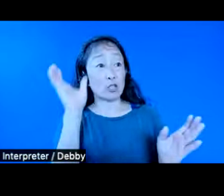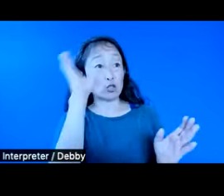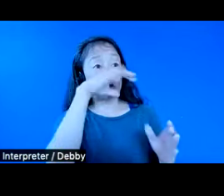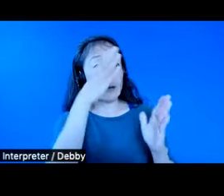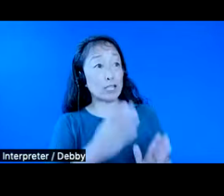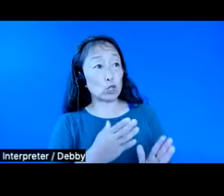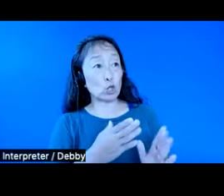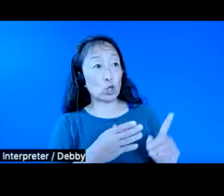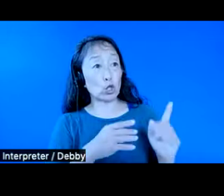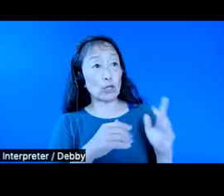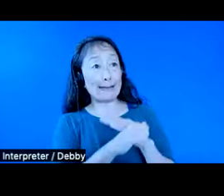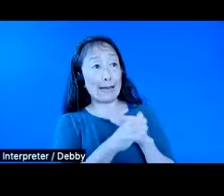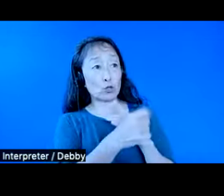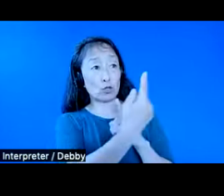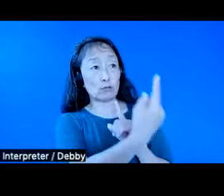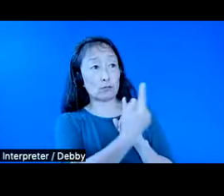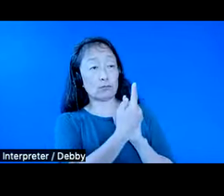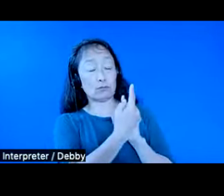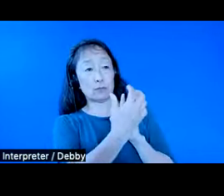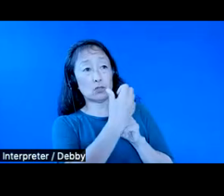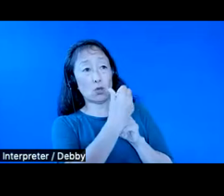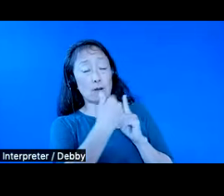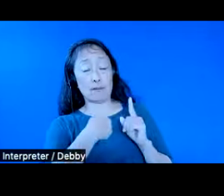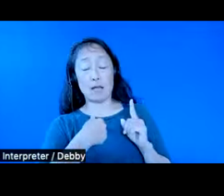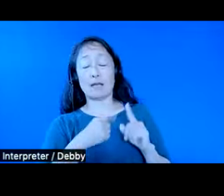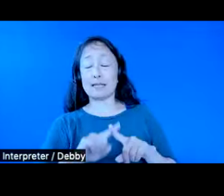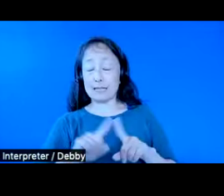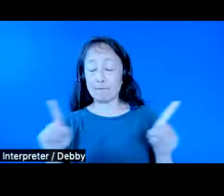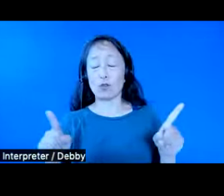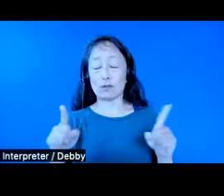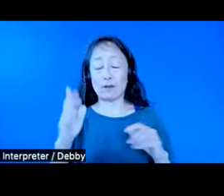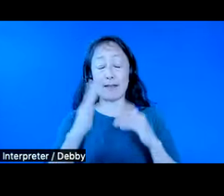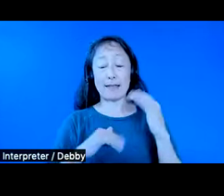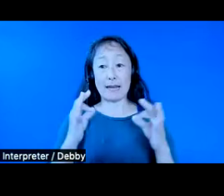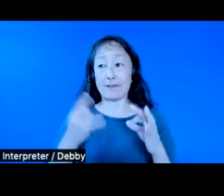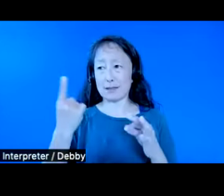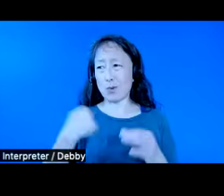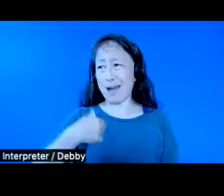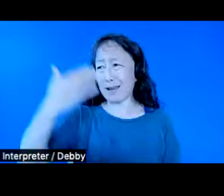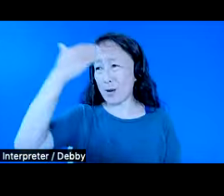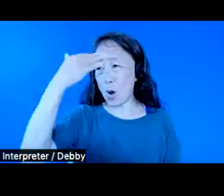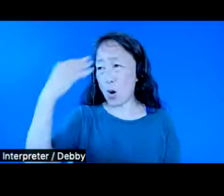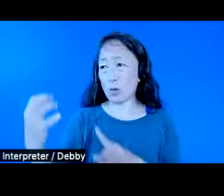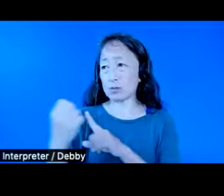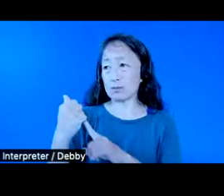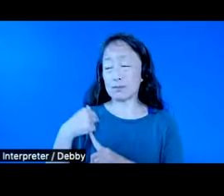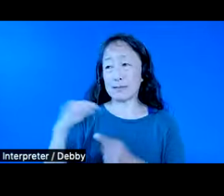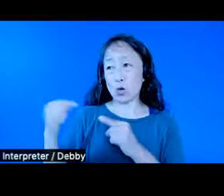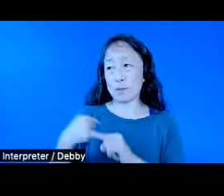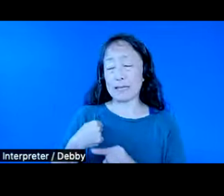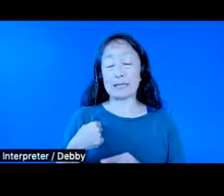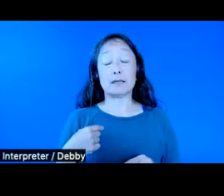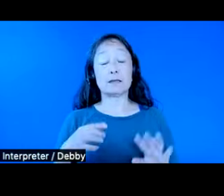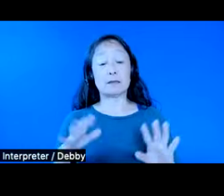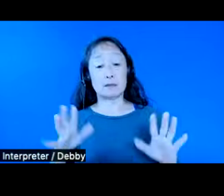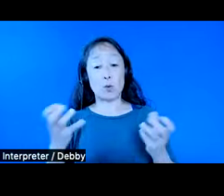having someone you know that has harmed you. So we want to talk about the type and the amount of force